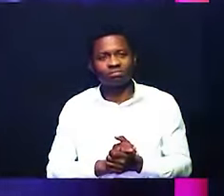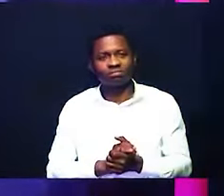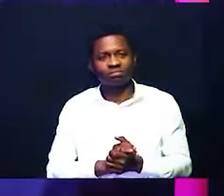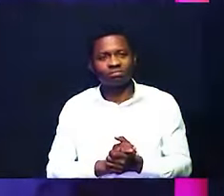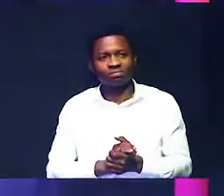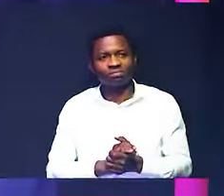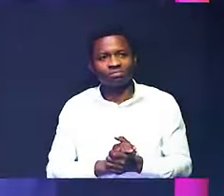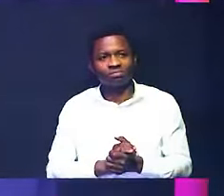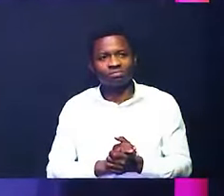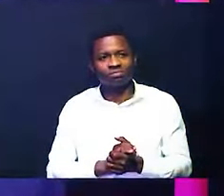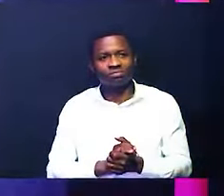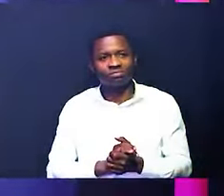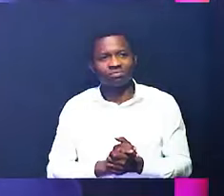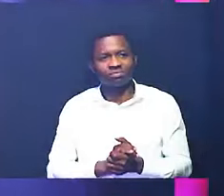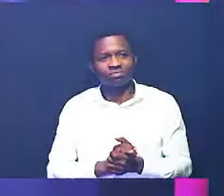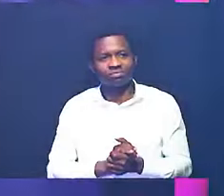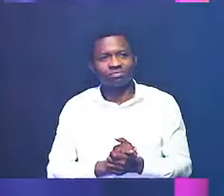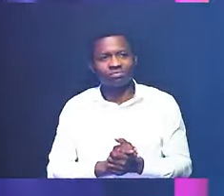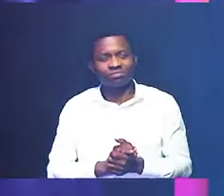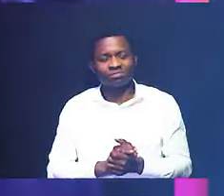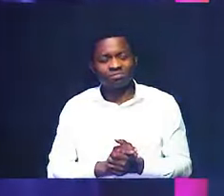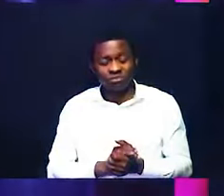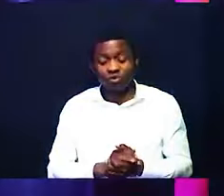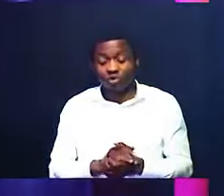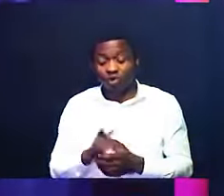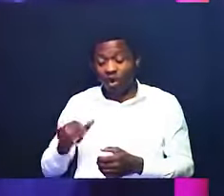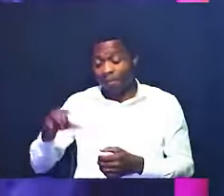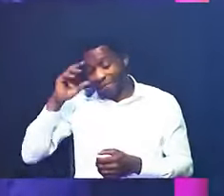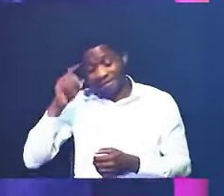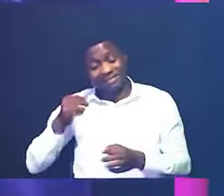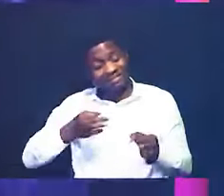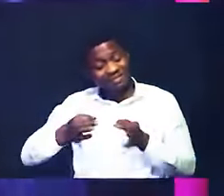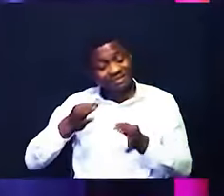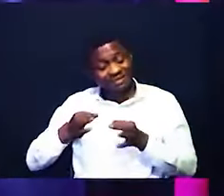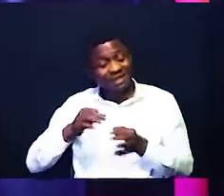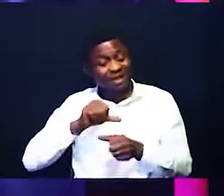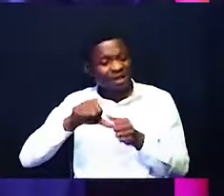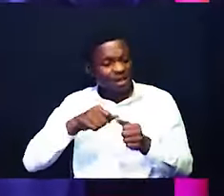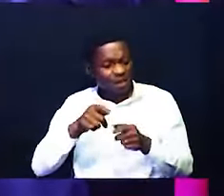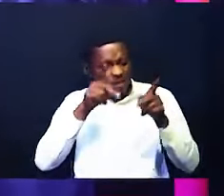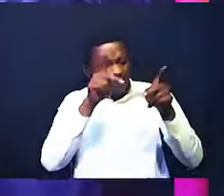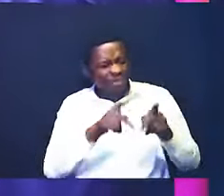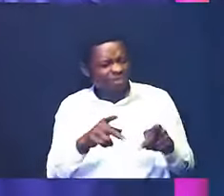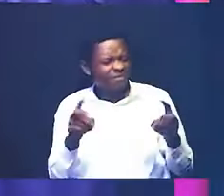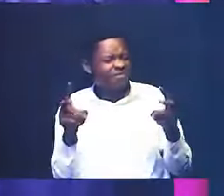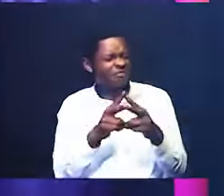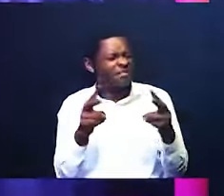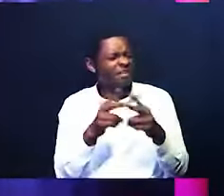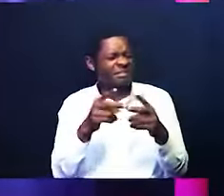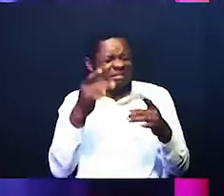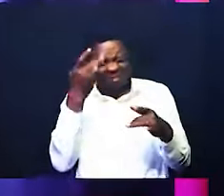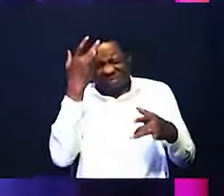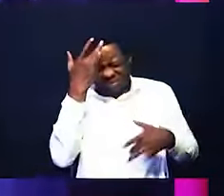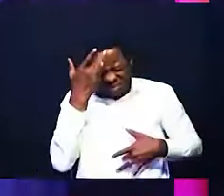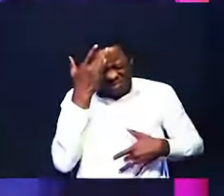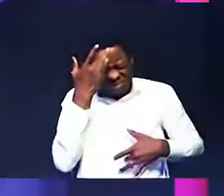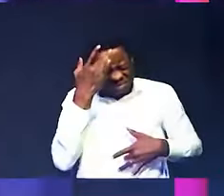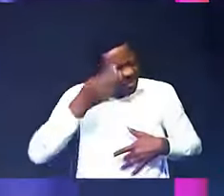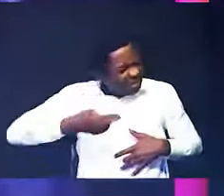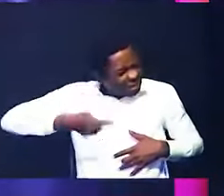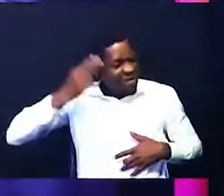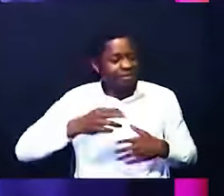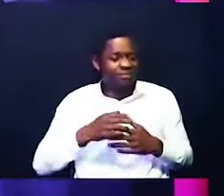he's describing someone who is very sick. Be ni a otiremu no e yo bi a oyare ye pa. To the extent that he's saying that